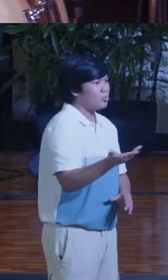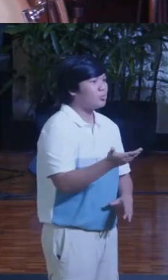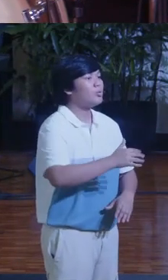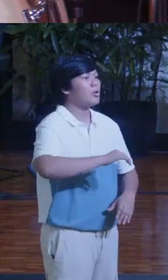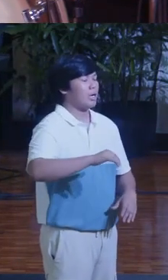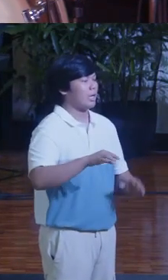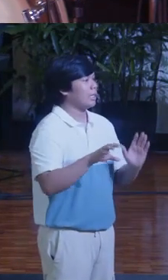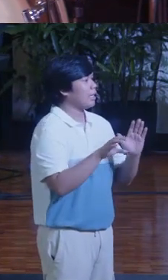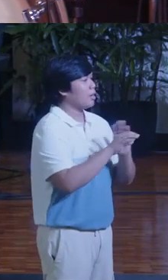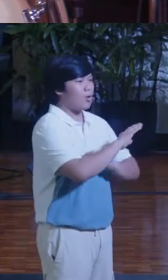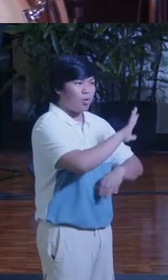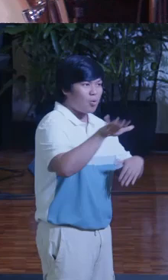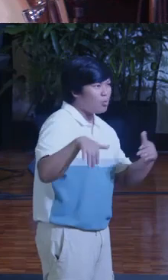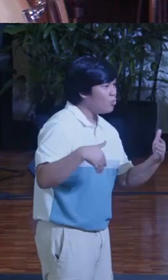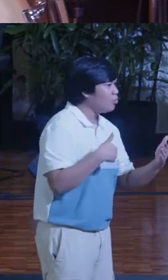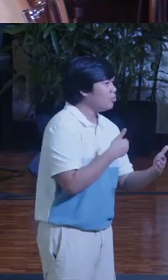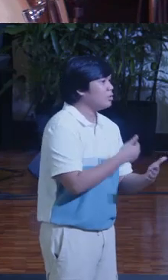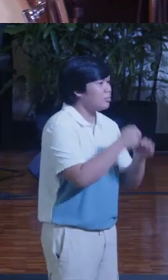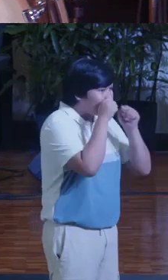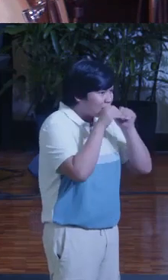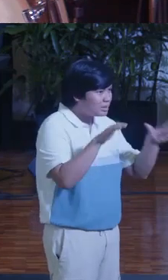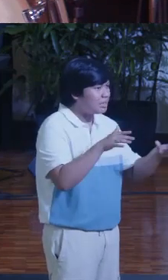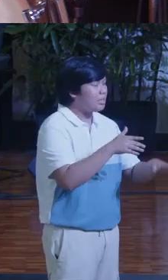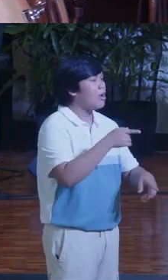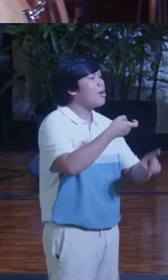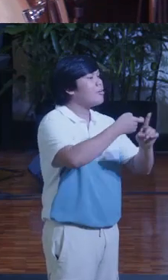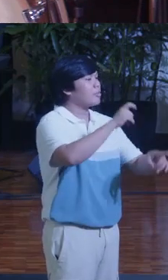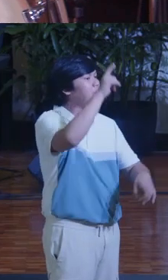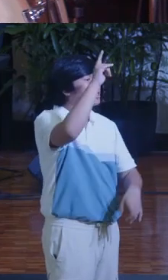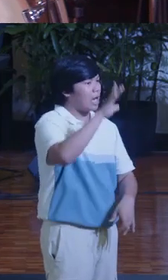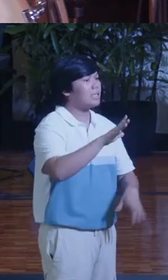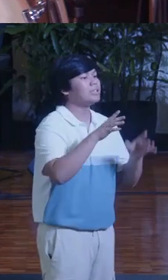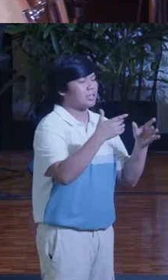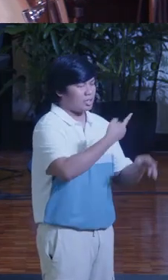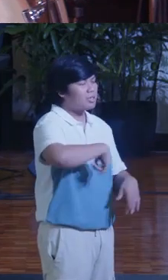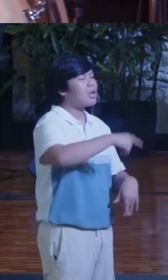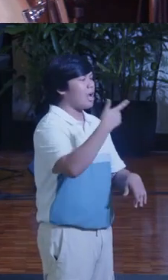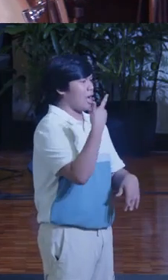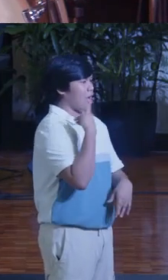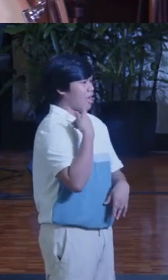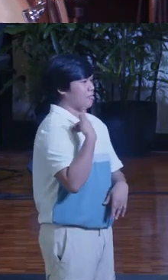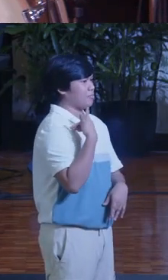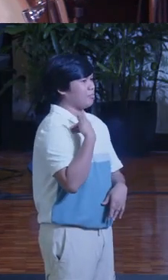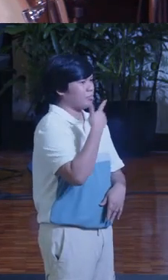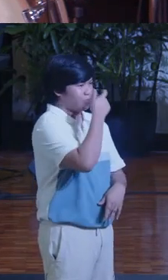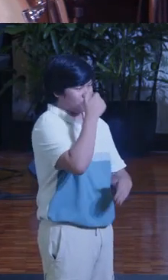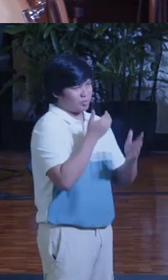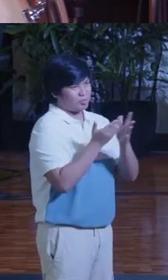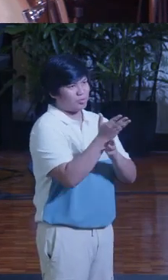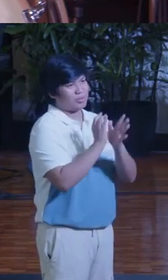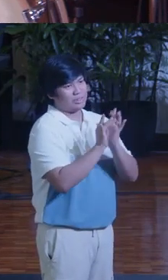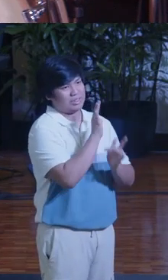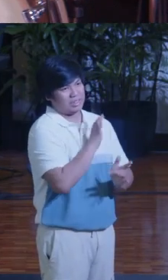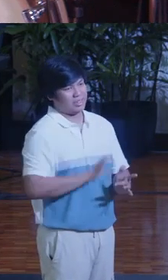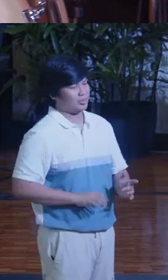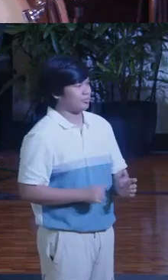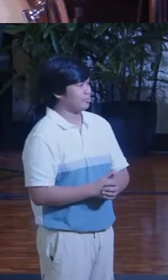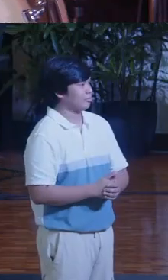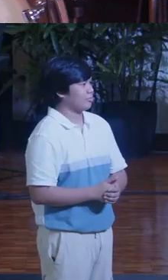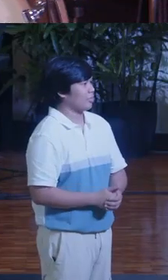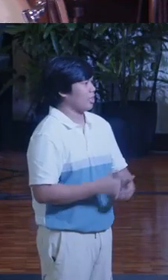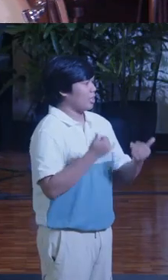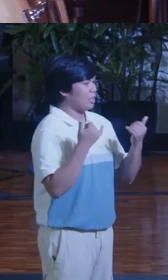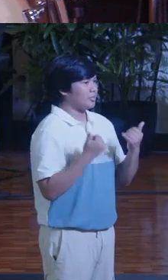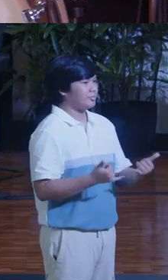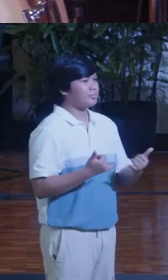heir. Nagkakaroon siya ng full rights of the heir. And because you are sons, God has sent the Spirit of His